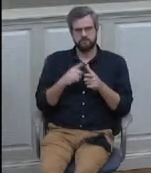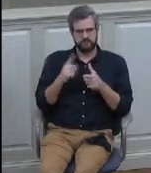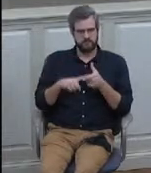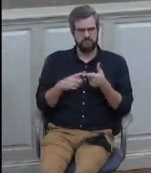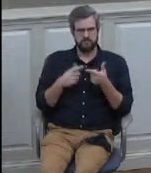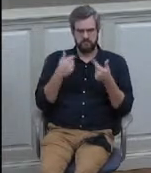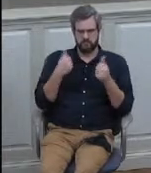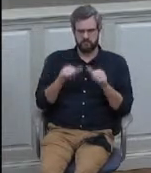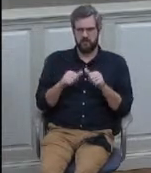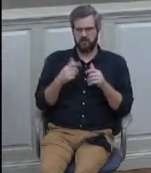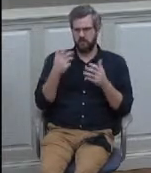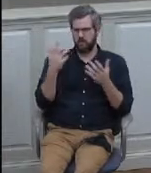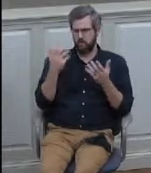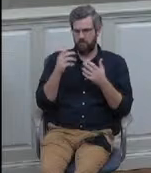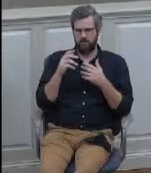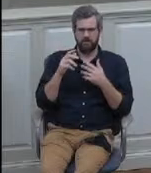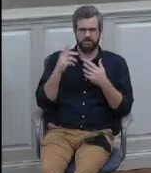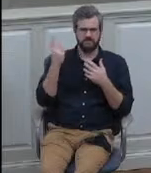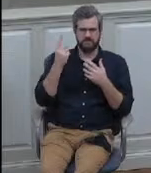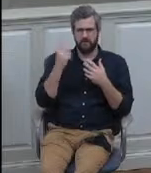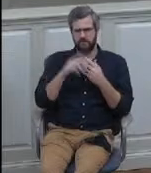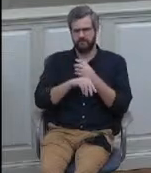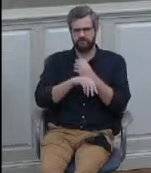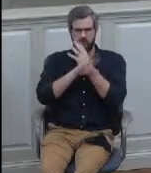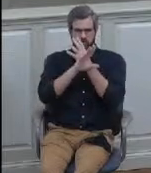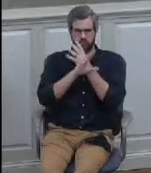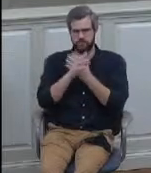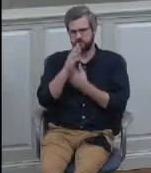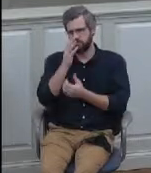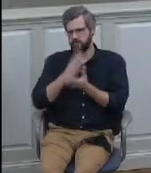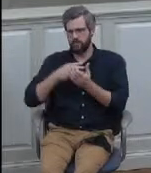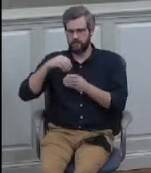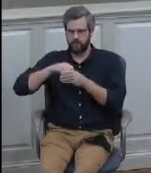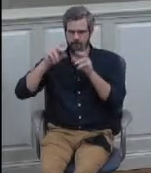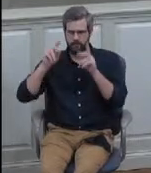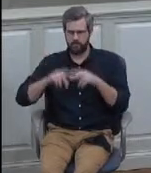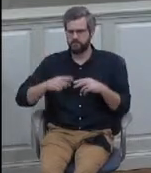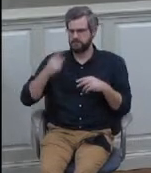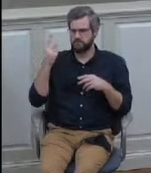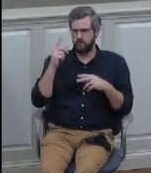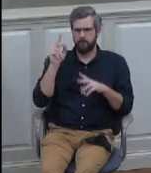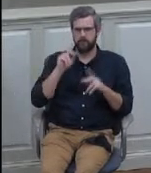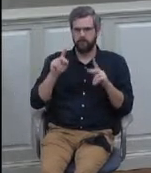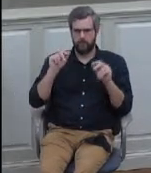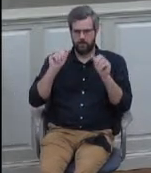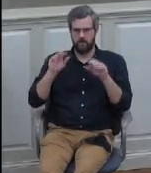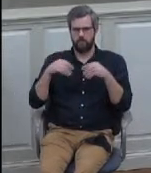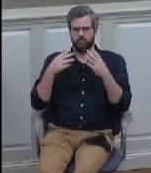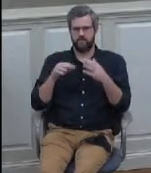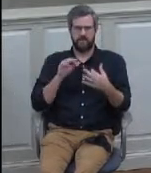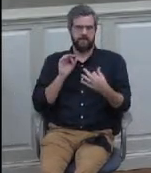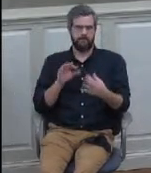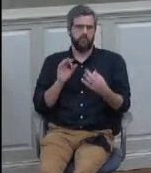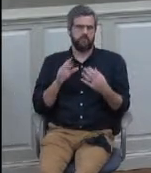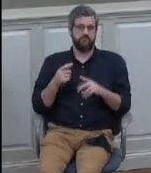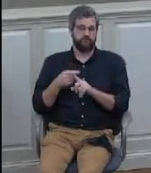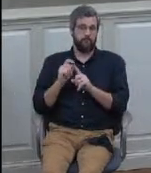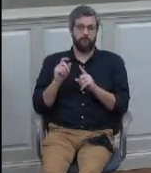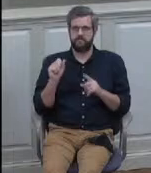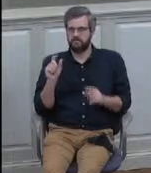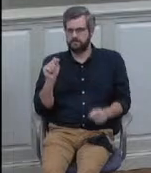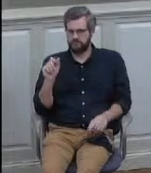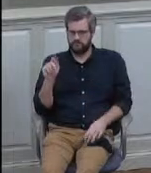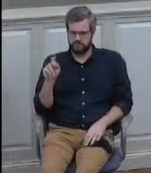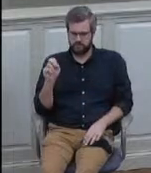We're going to try to do a virtual, maybe hybrid virtual, some way we can get stakeholder input on the design. We want to make sure